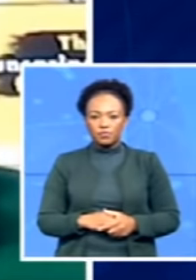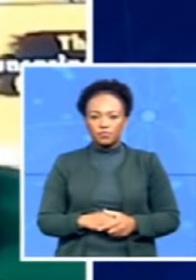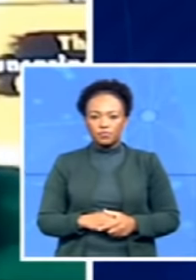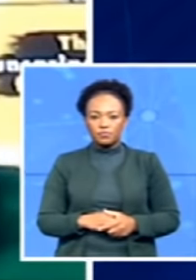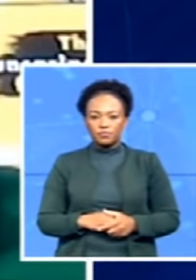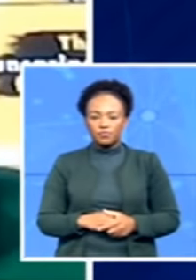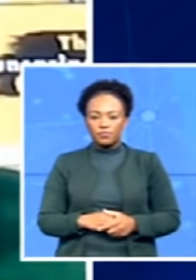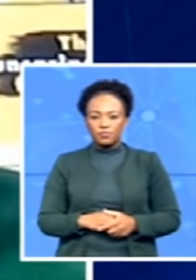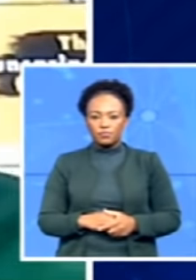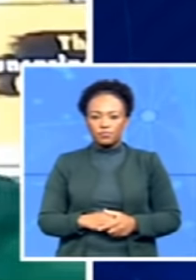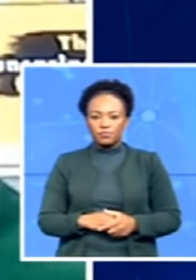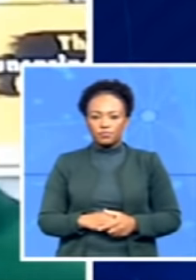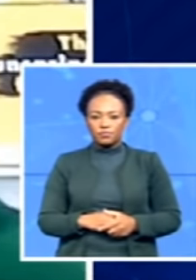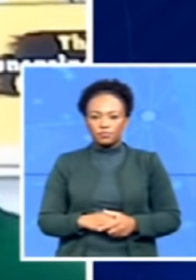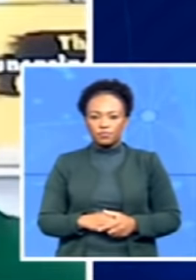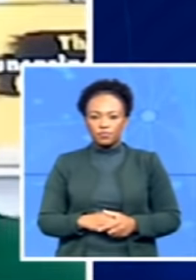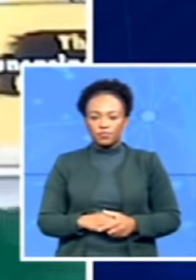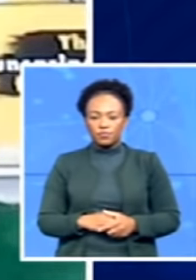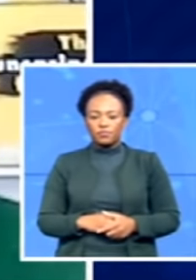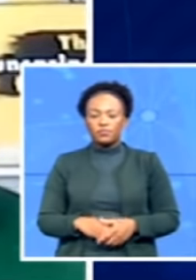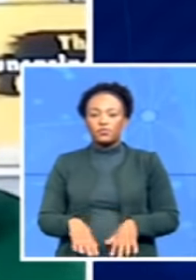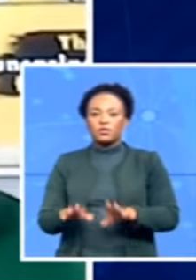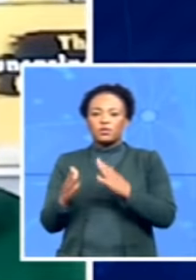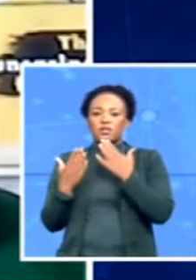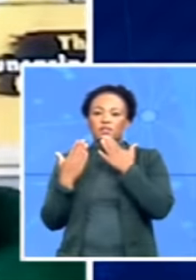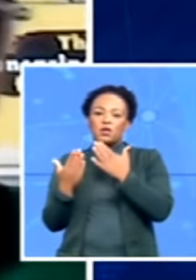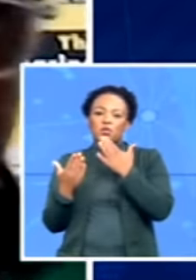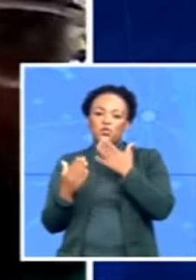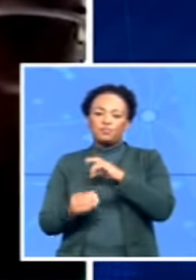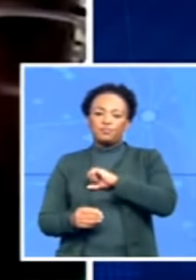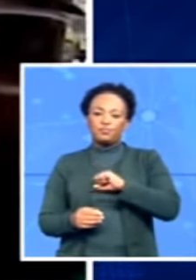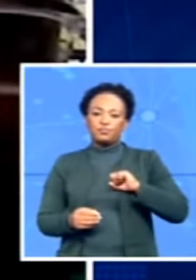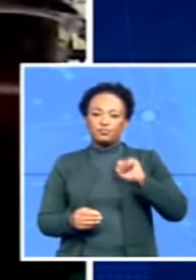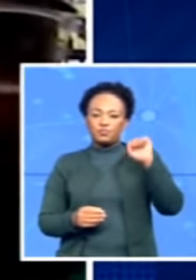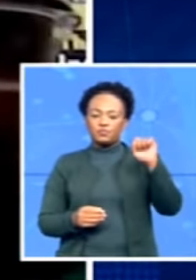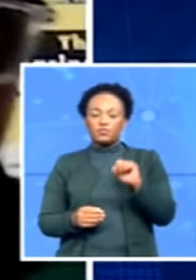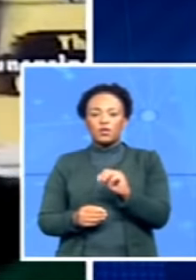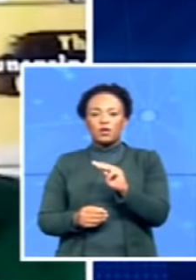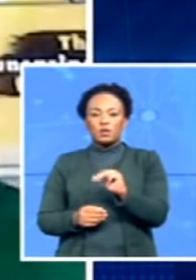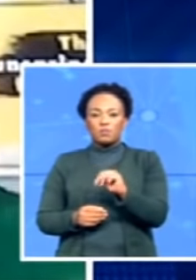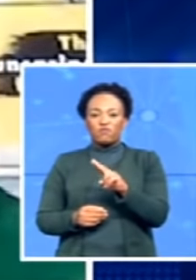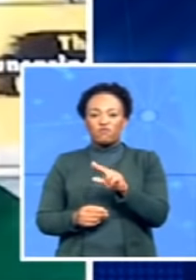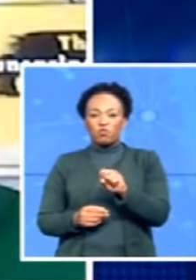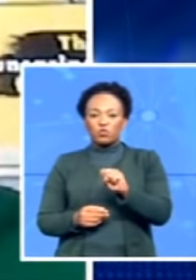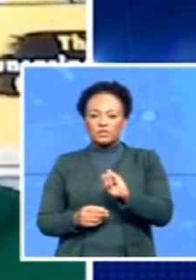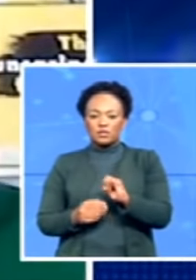Thank you, Comrade Mvusi. We are going to be taking questions from